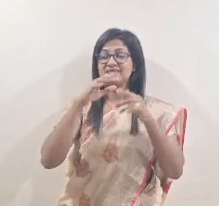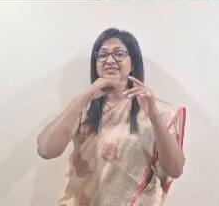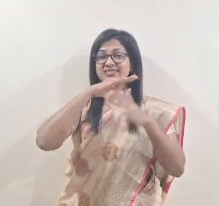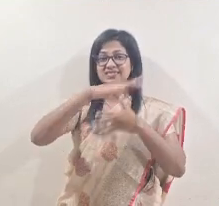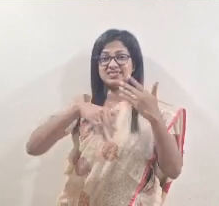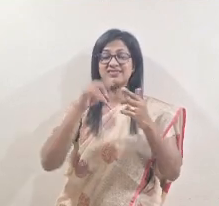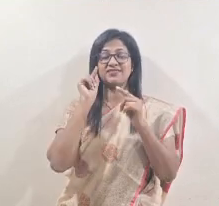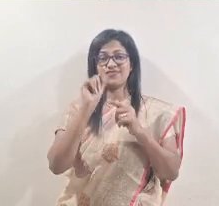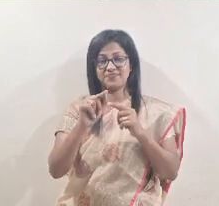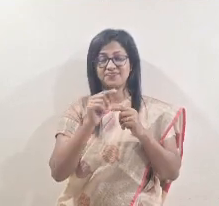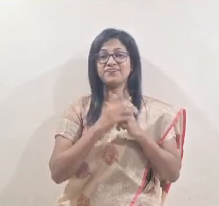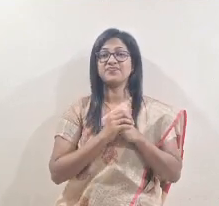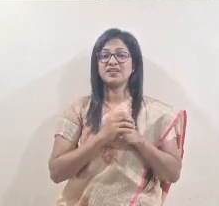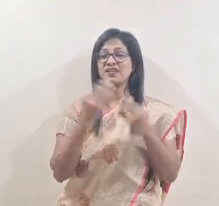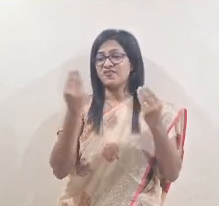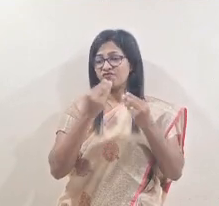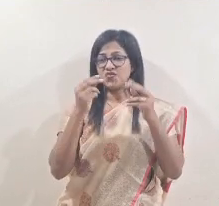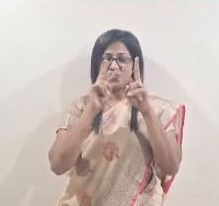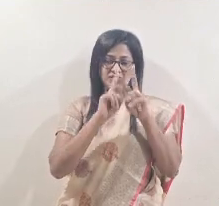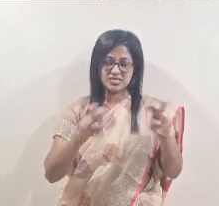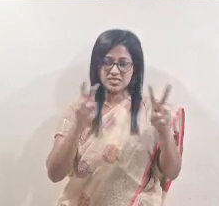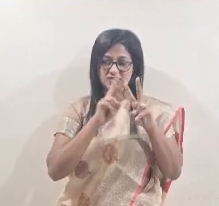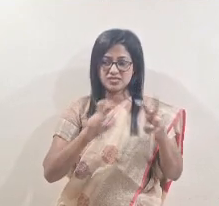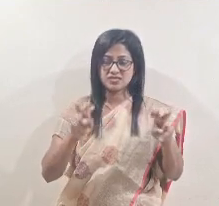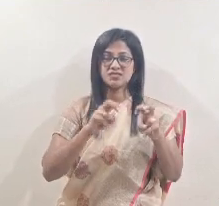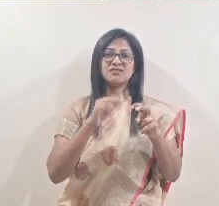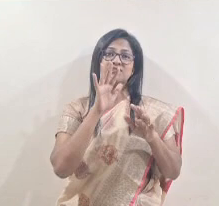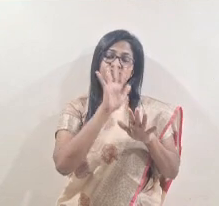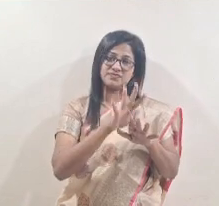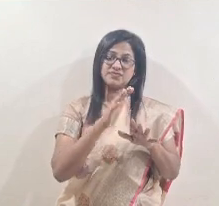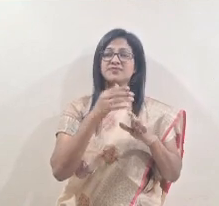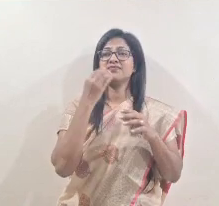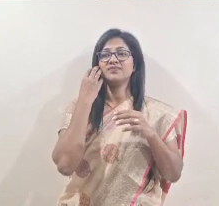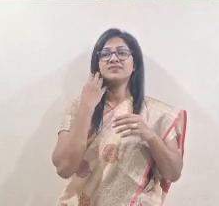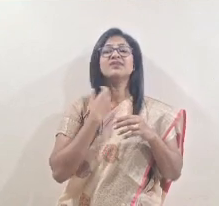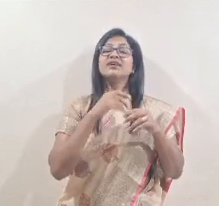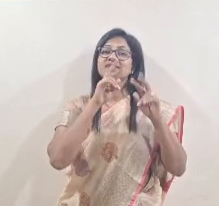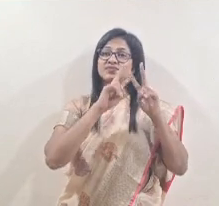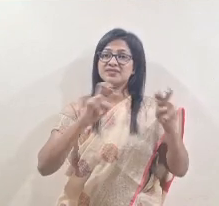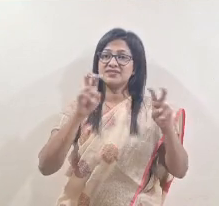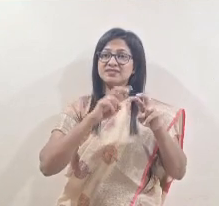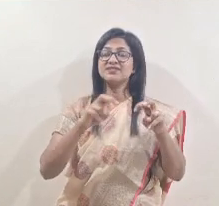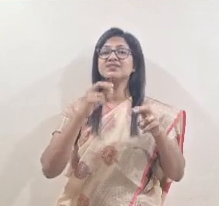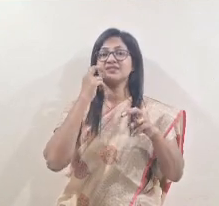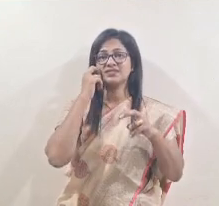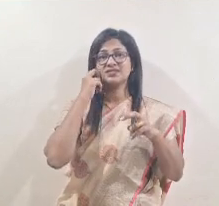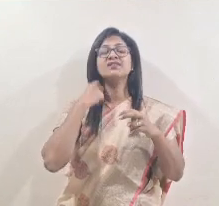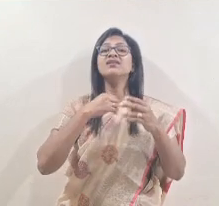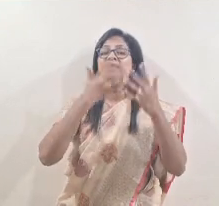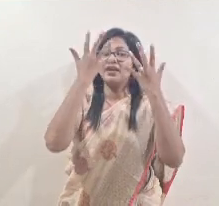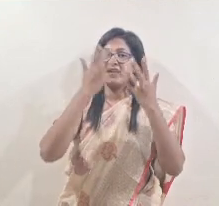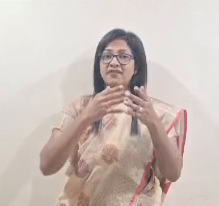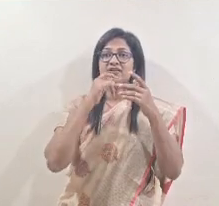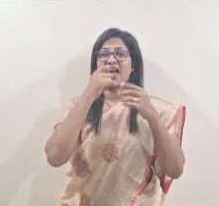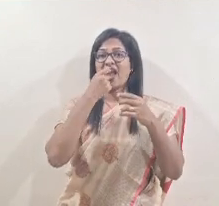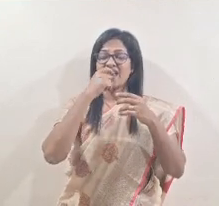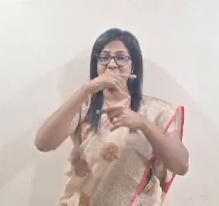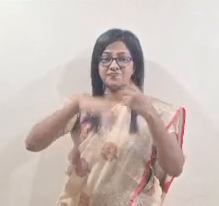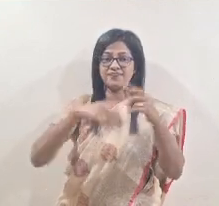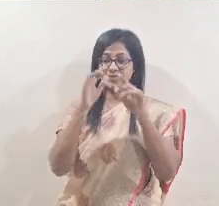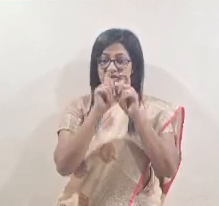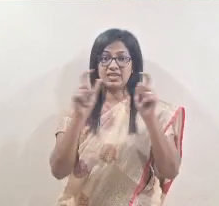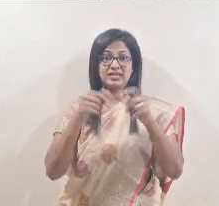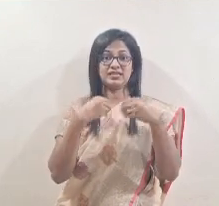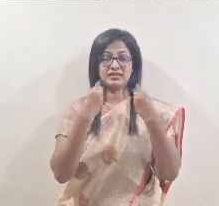factor, because very few studies have been there which studies the emission factor of the heavy metals. So to get the clarity, we have